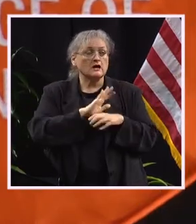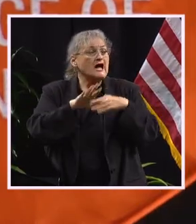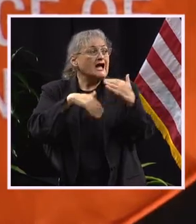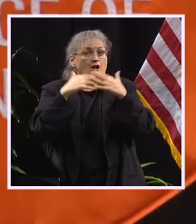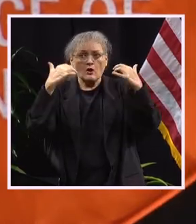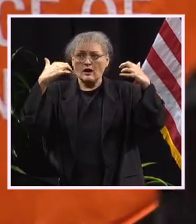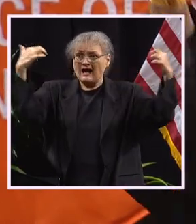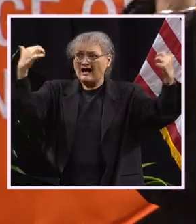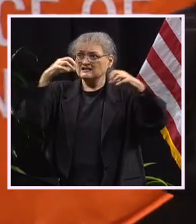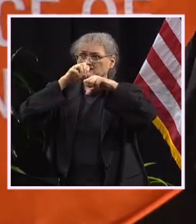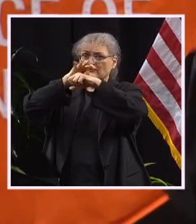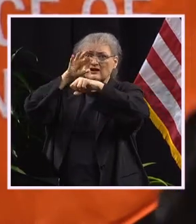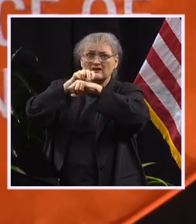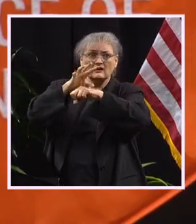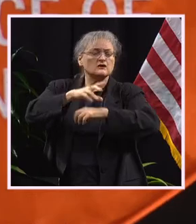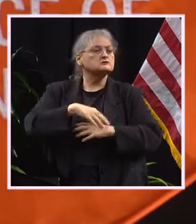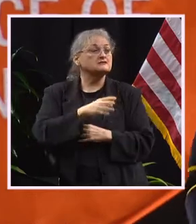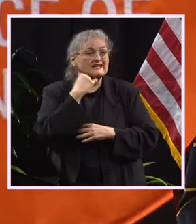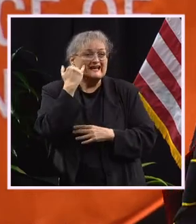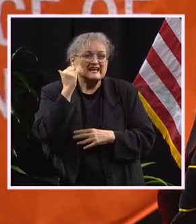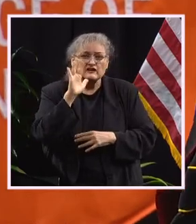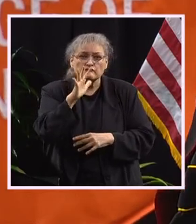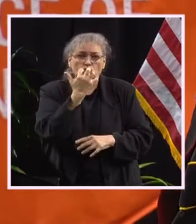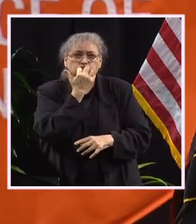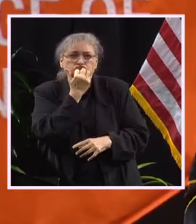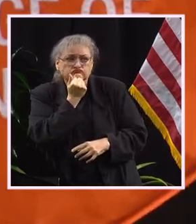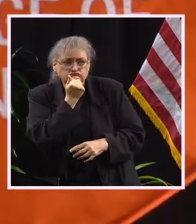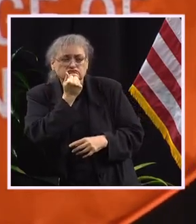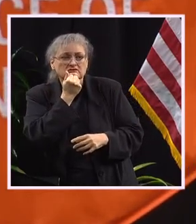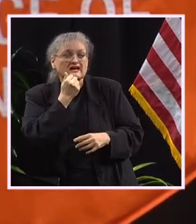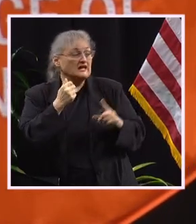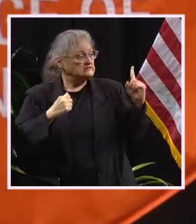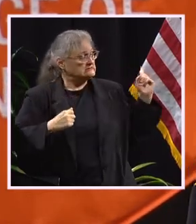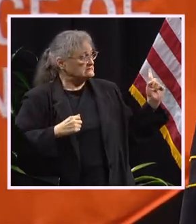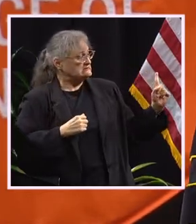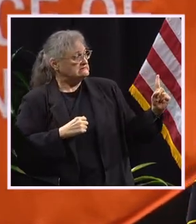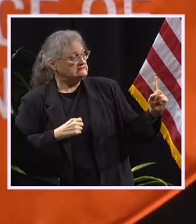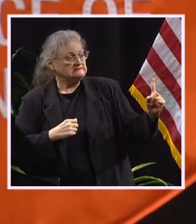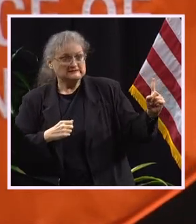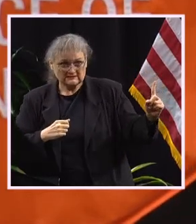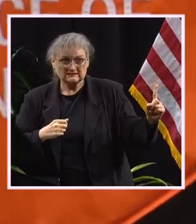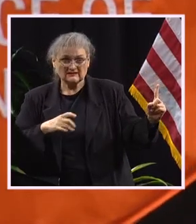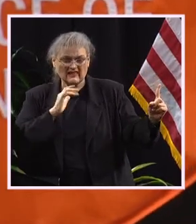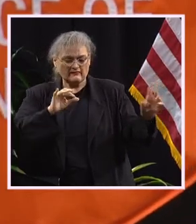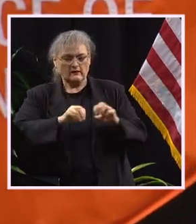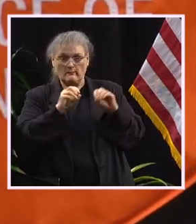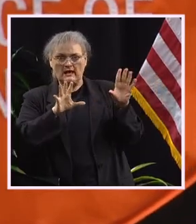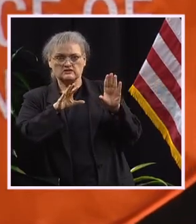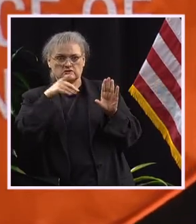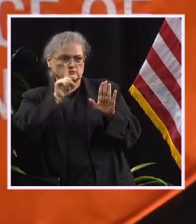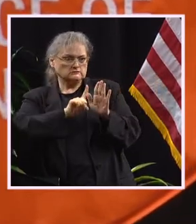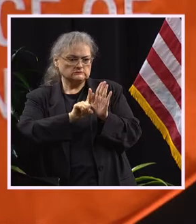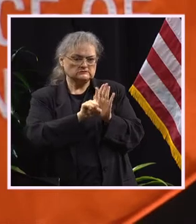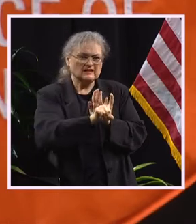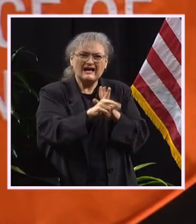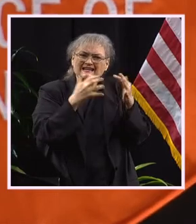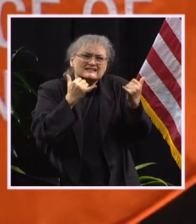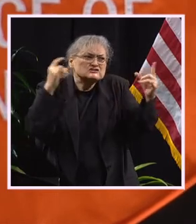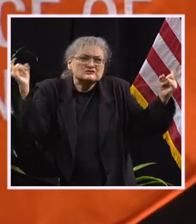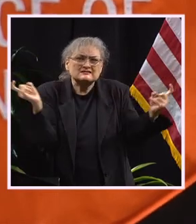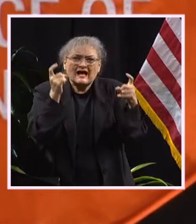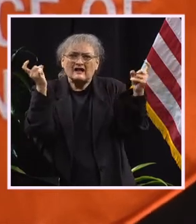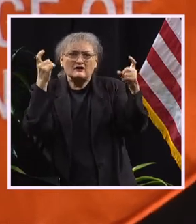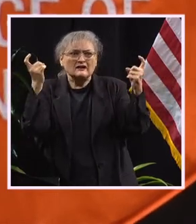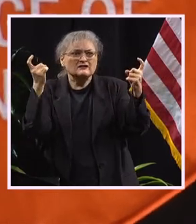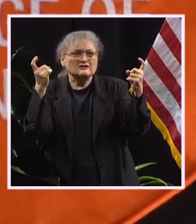here too. Whenever your loved one comes out of this magic door back there with the big banner on the top, you are celebrating today.